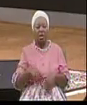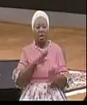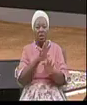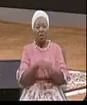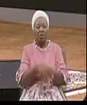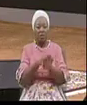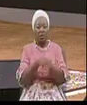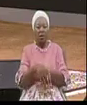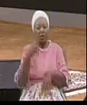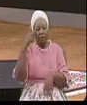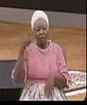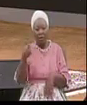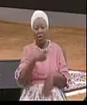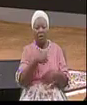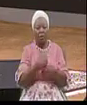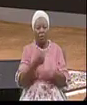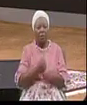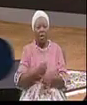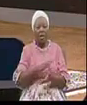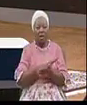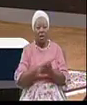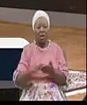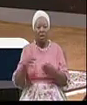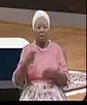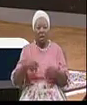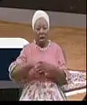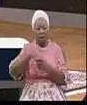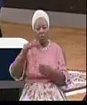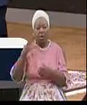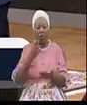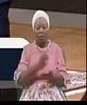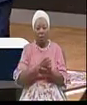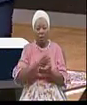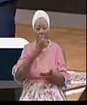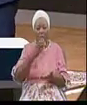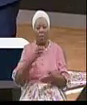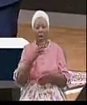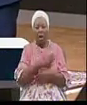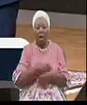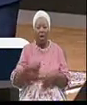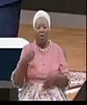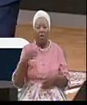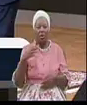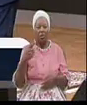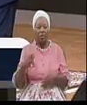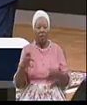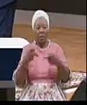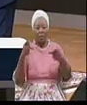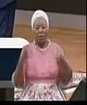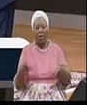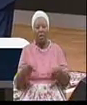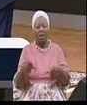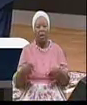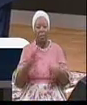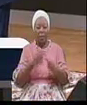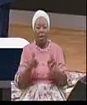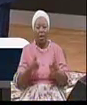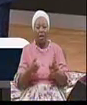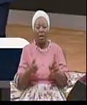the outside of the cup and of the platter,